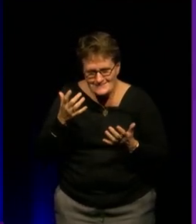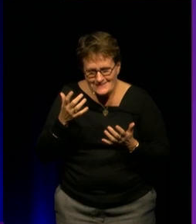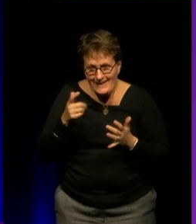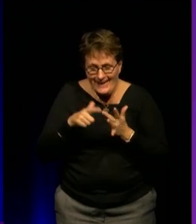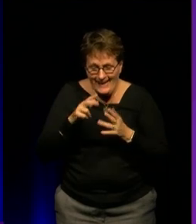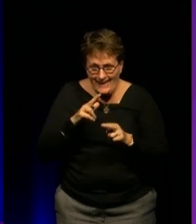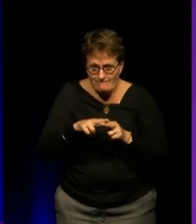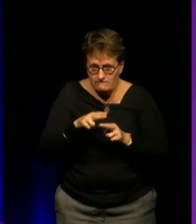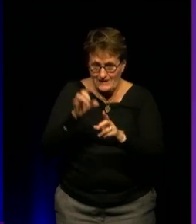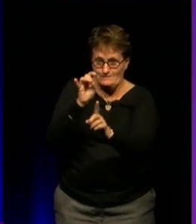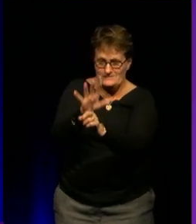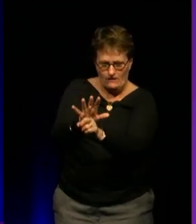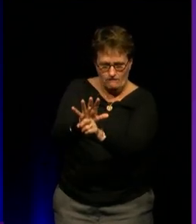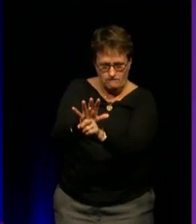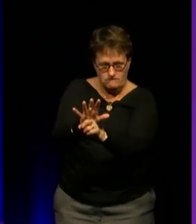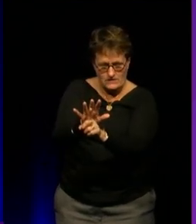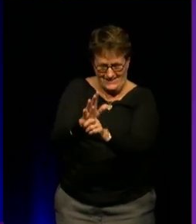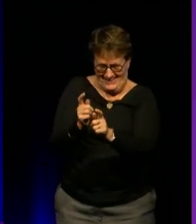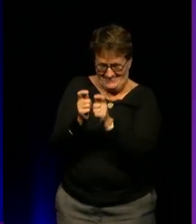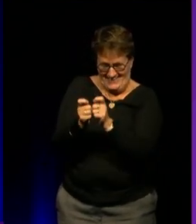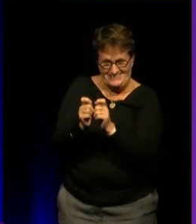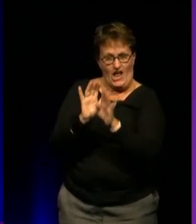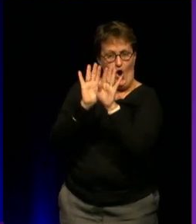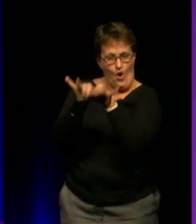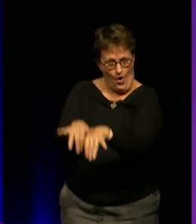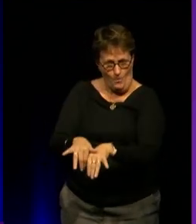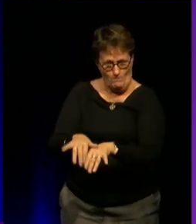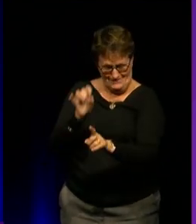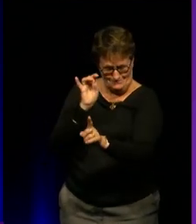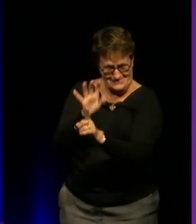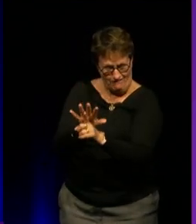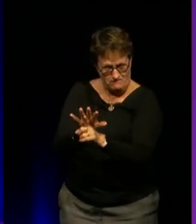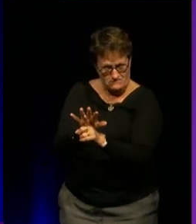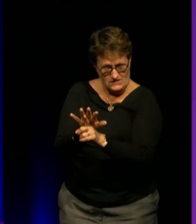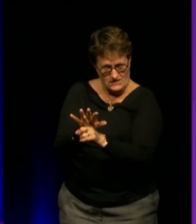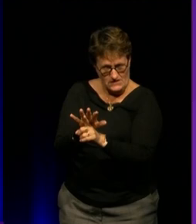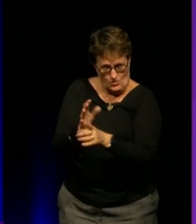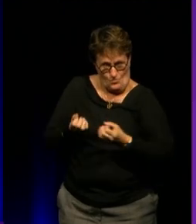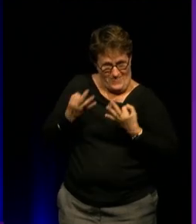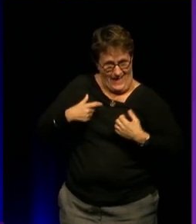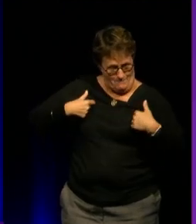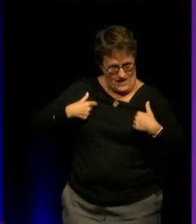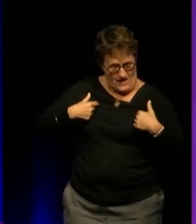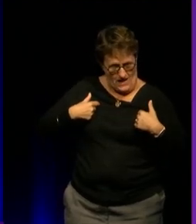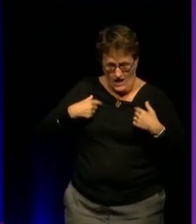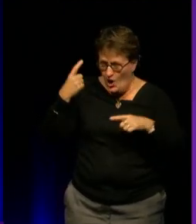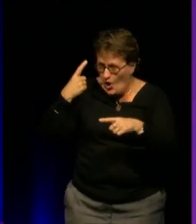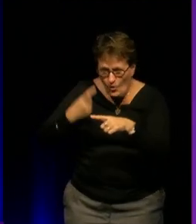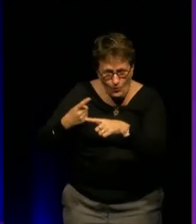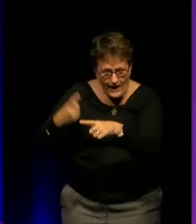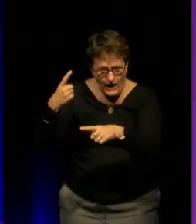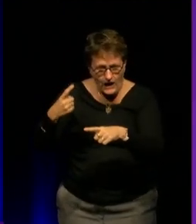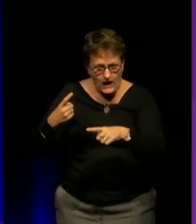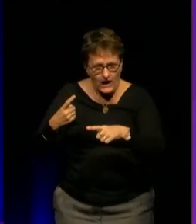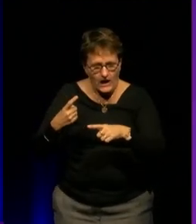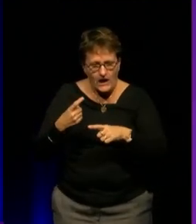that diagnosis himself, if there was a test that was simple enough for him to do himself at home without me, we could have done all of those things remotely.